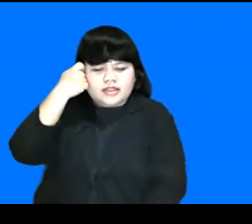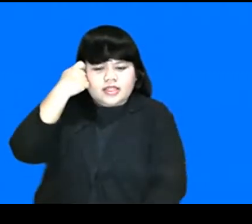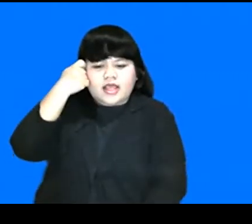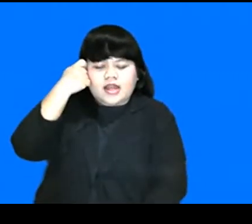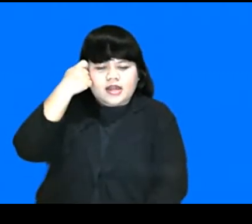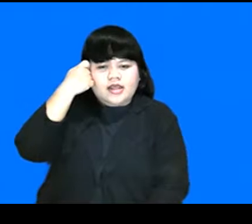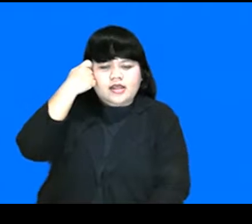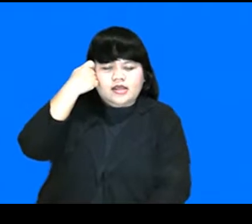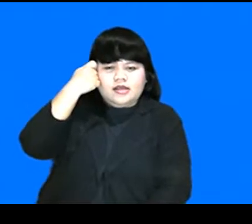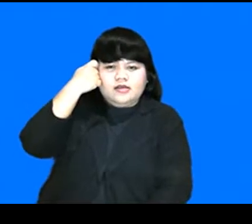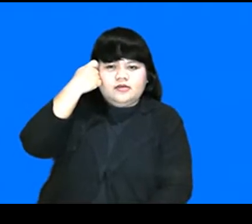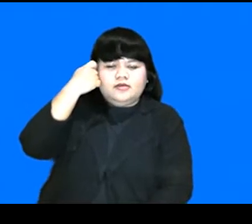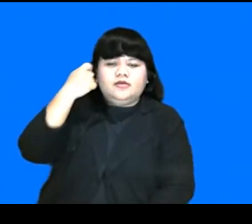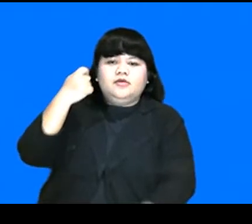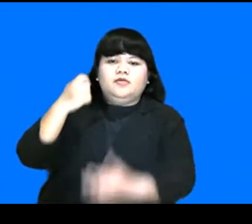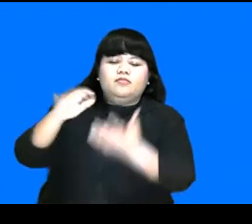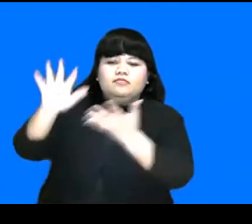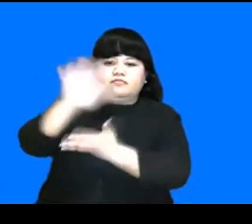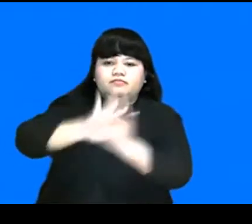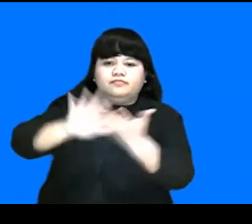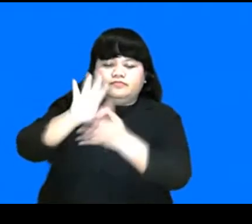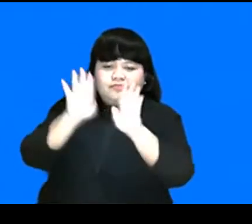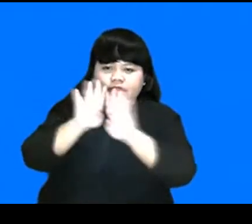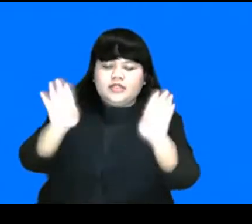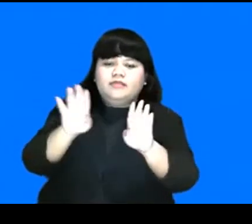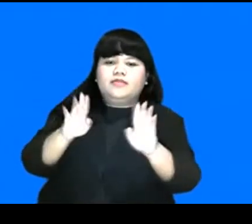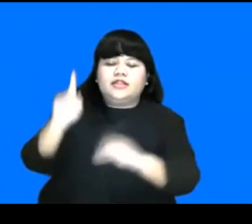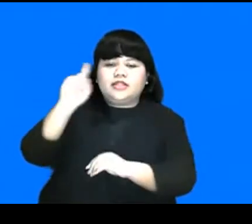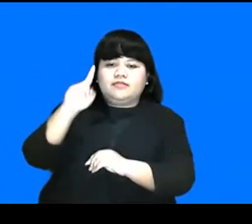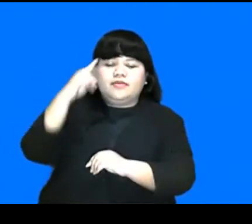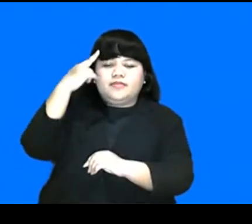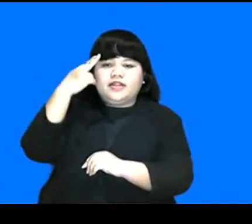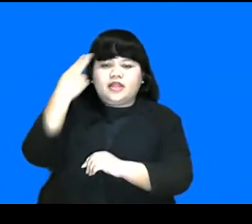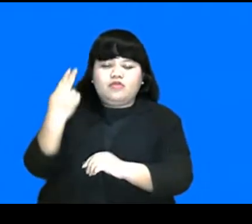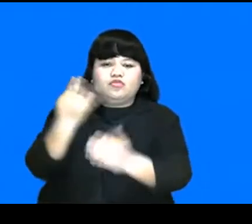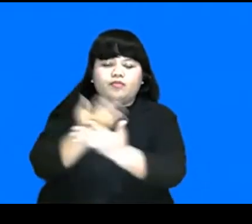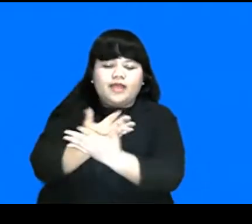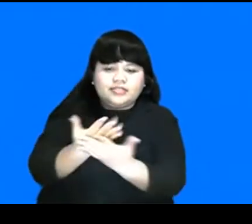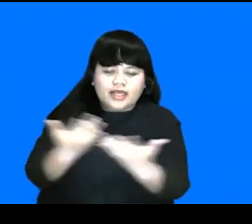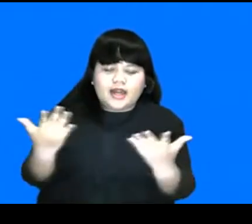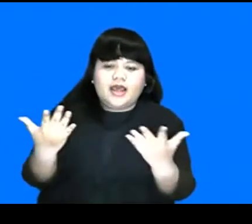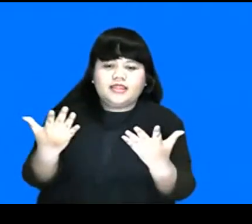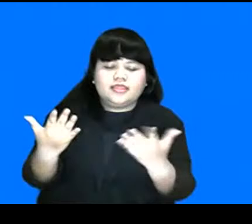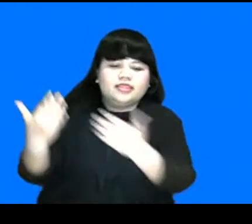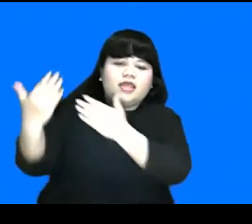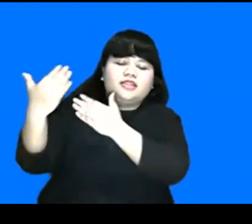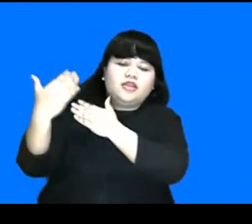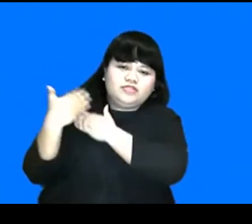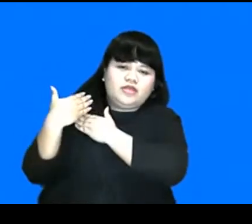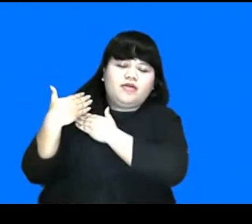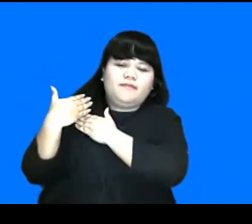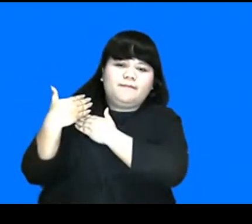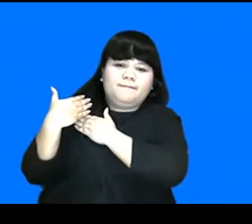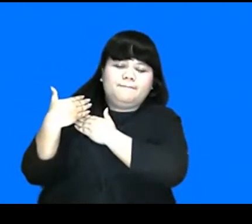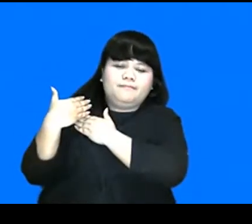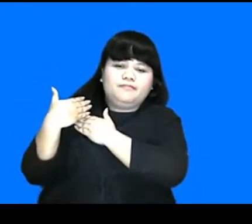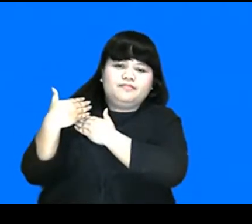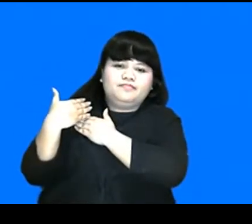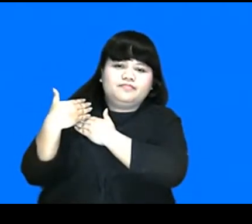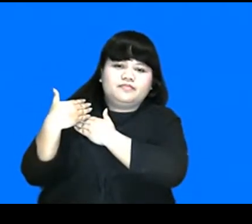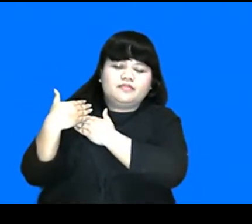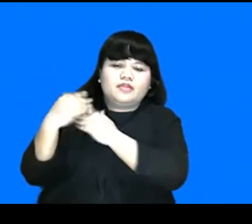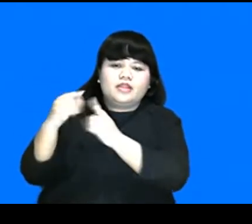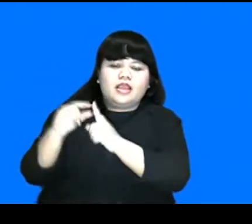government to its people, is the responsibility of big corporations and rich individuals